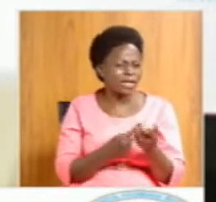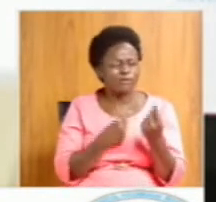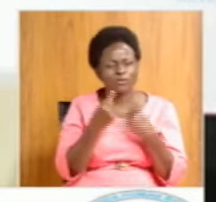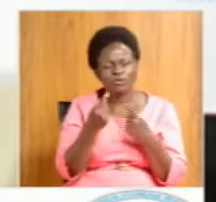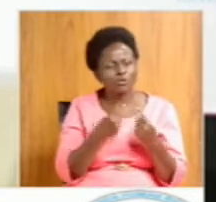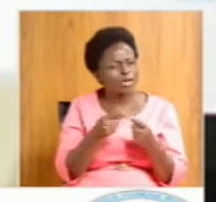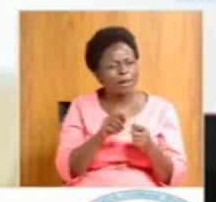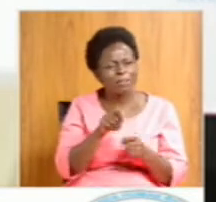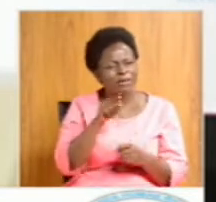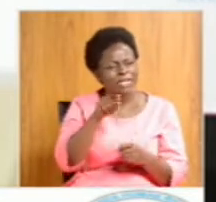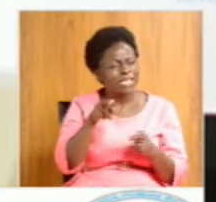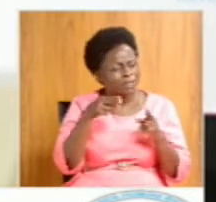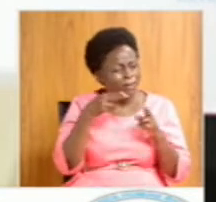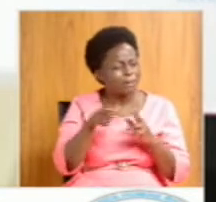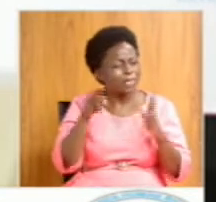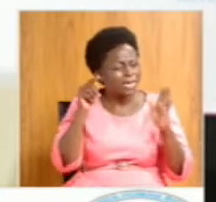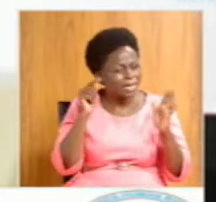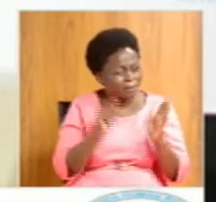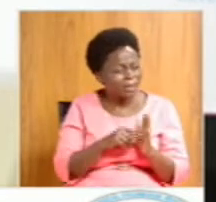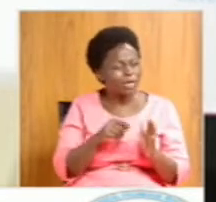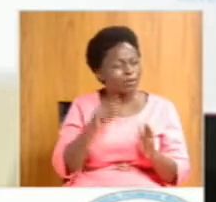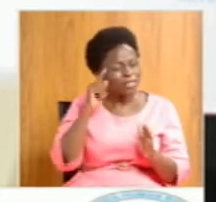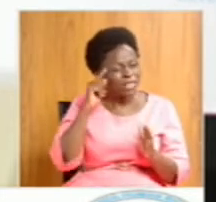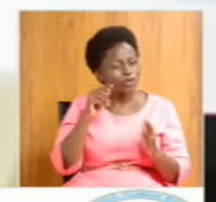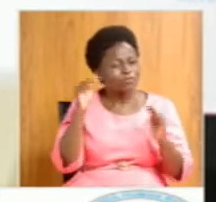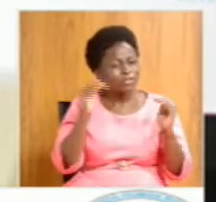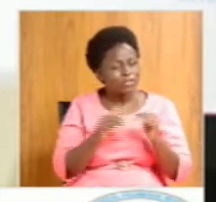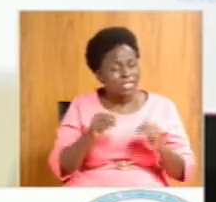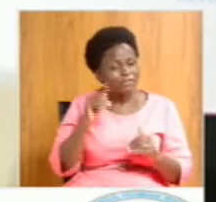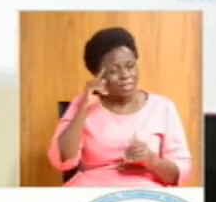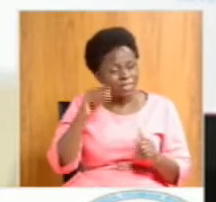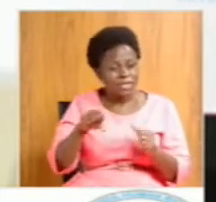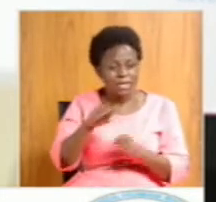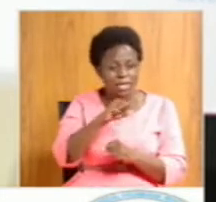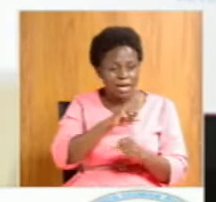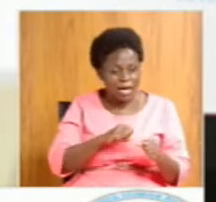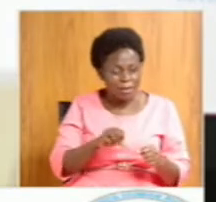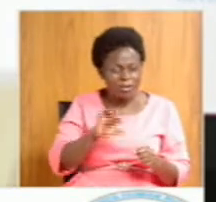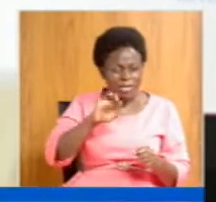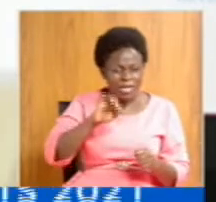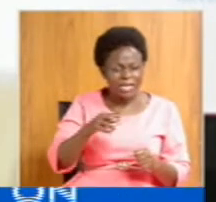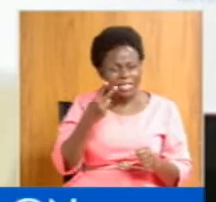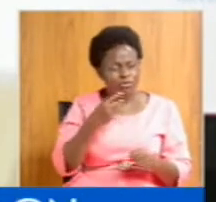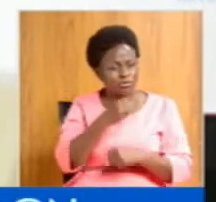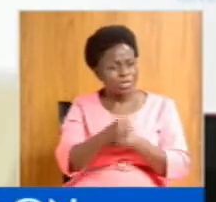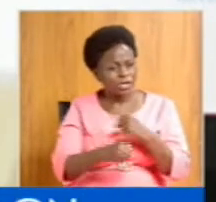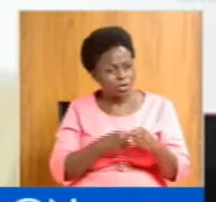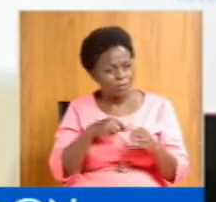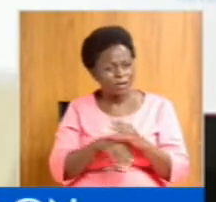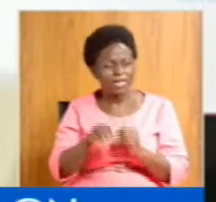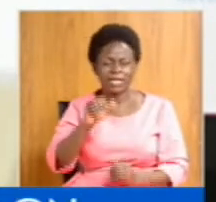deeply if they were the beginning point of thinking structures and if you're thinking about the 82 year old person in